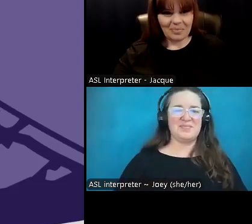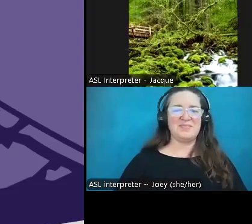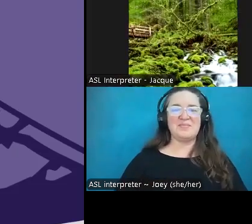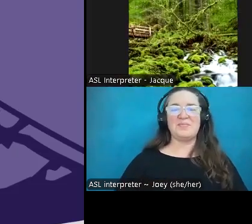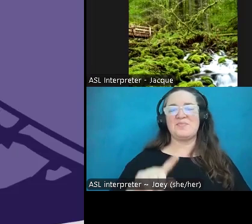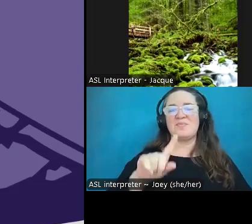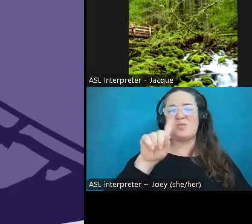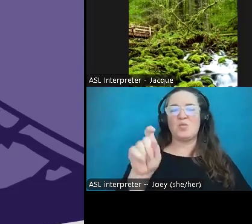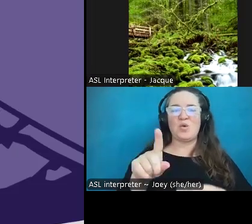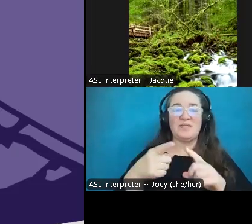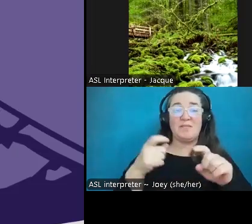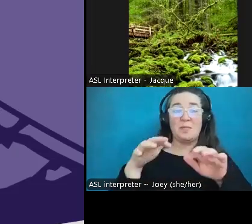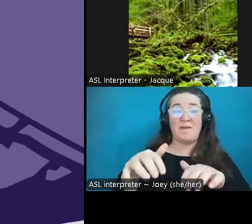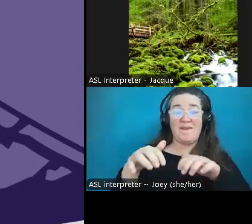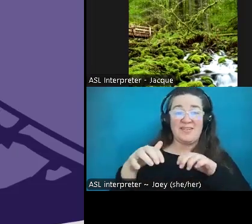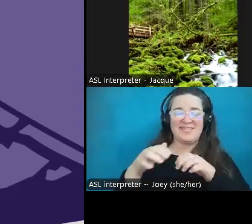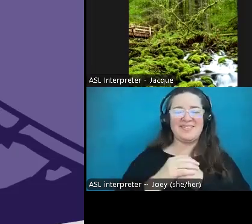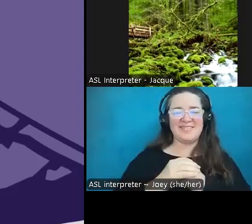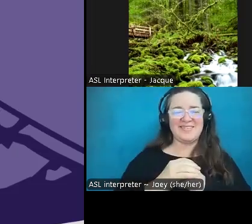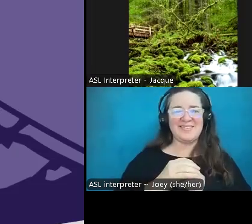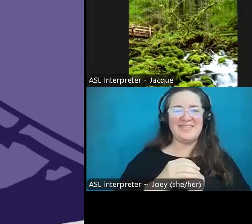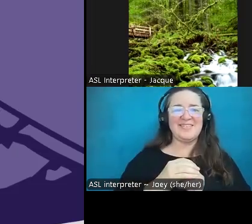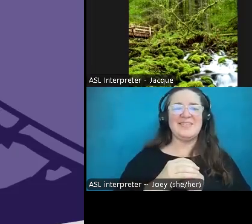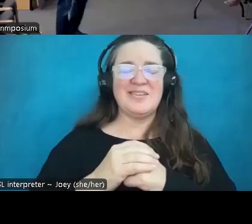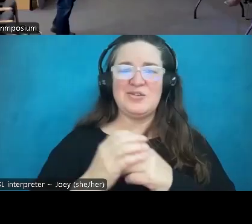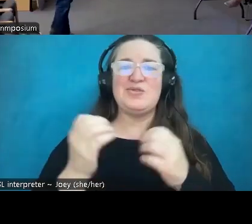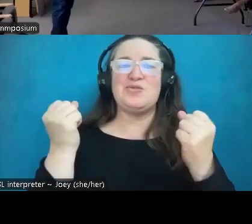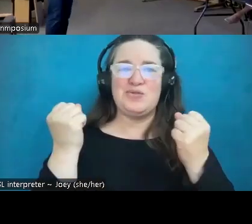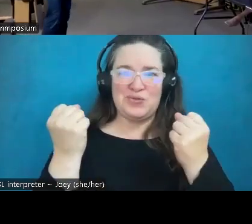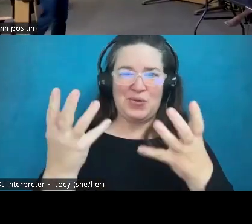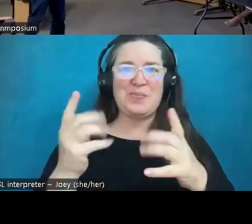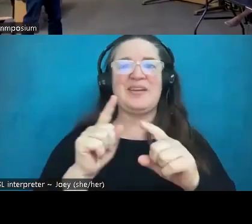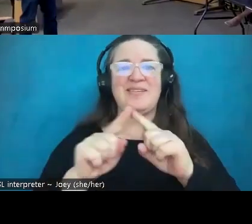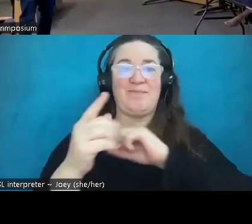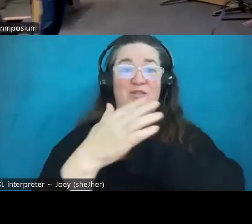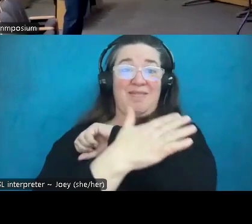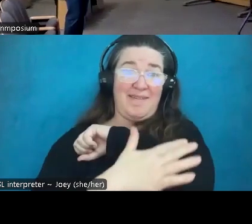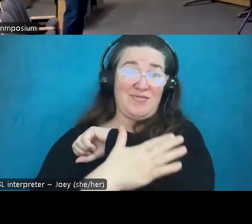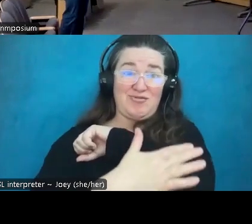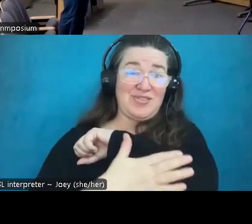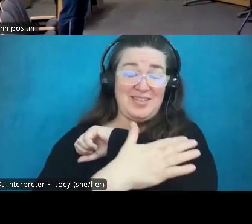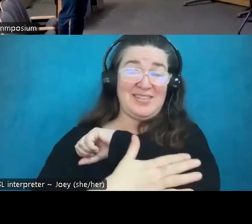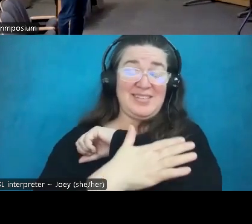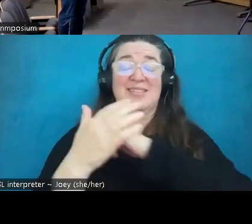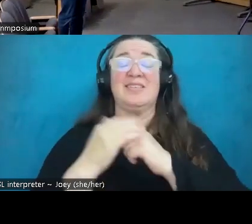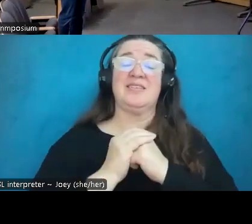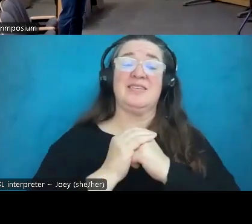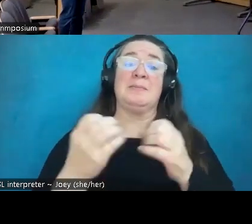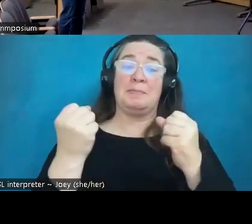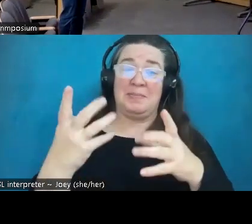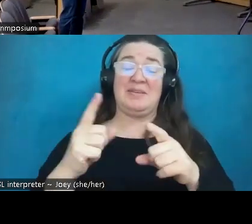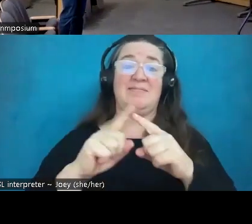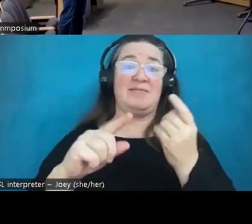So there are so many countries and so many medical practices, from allopathy to